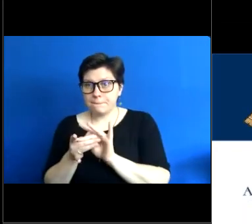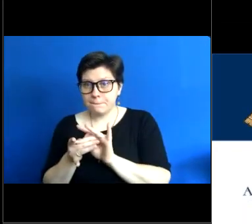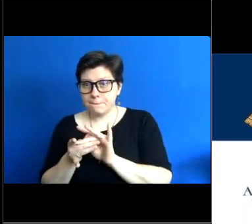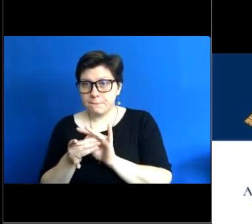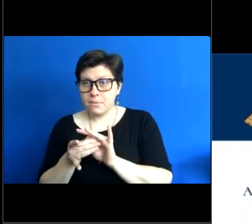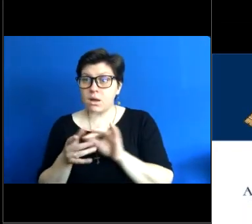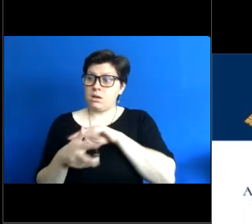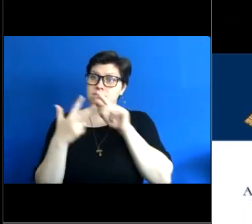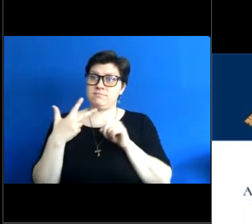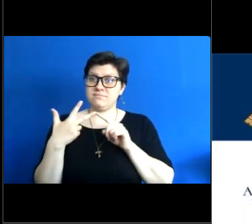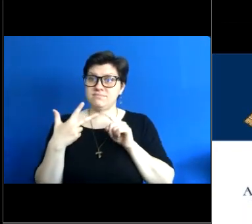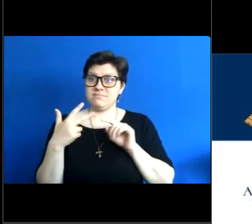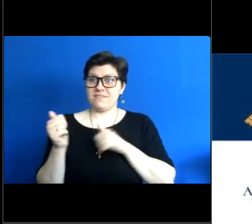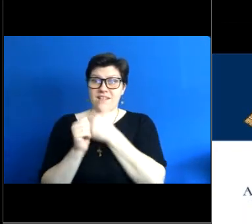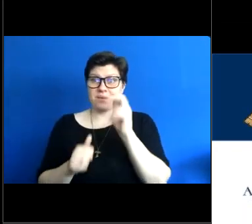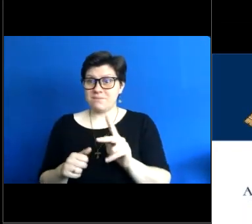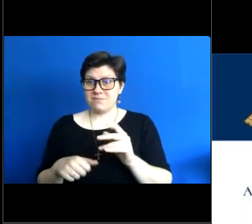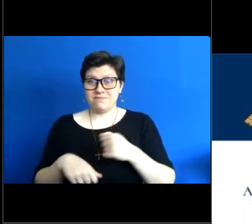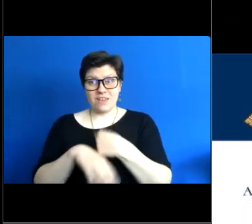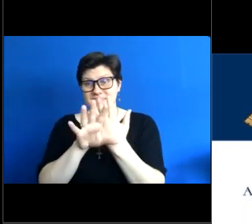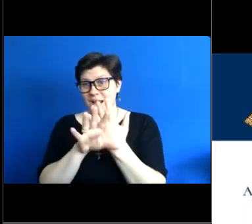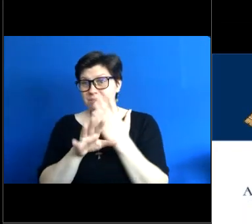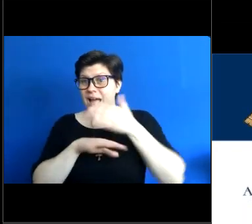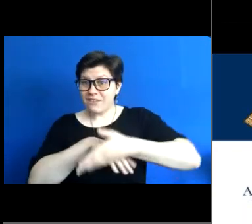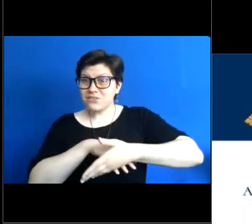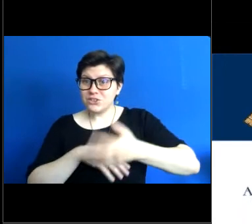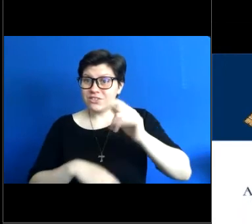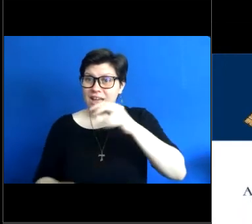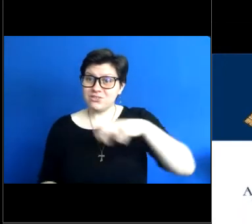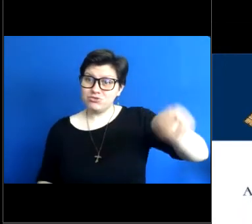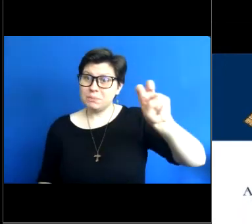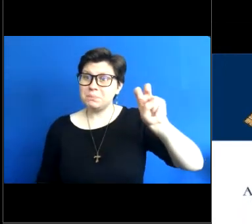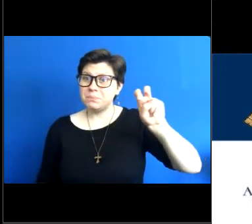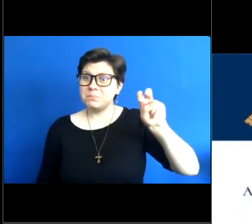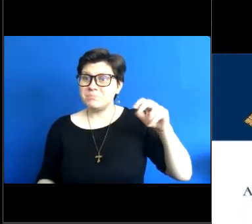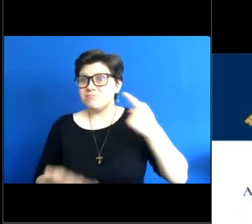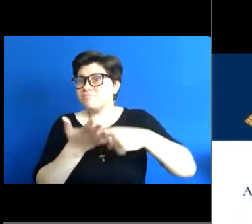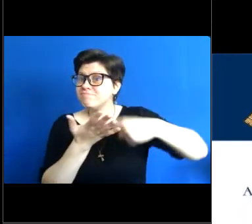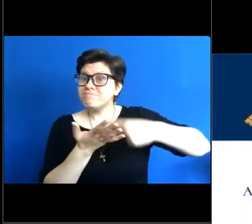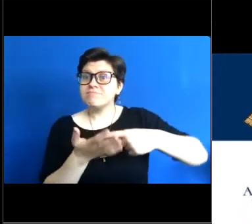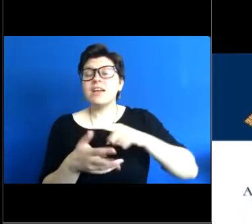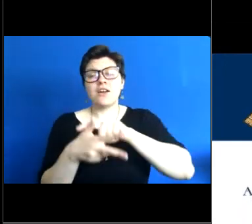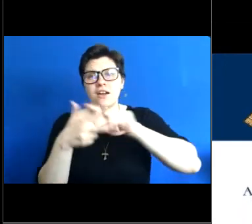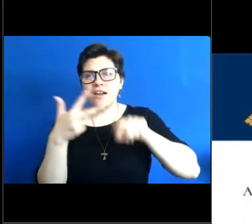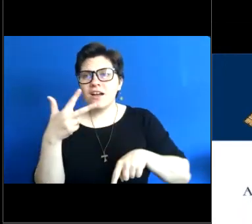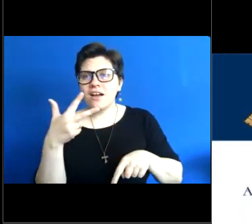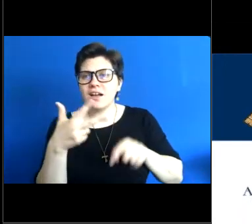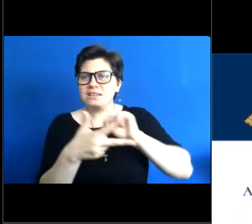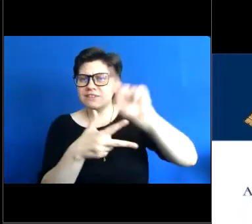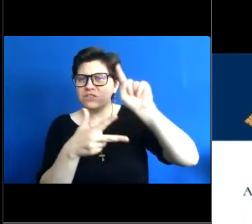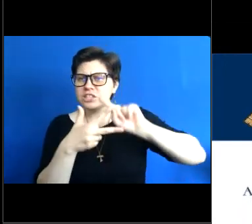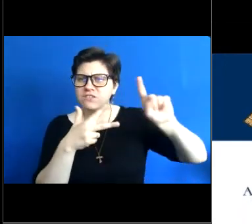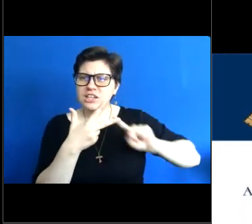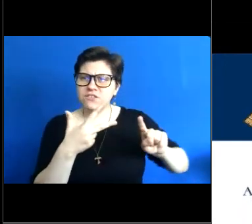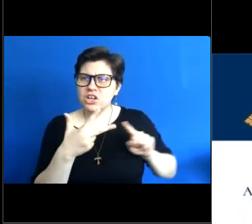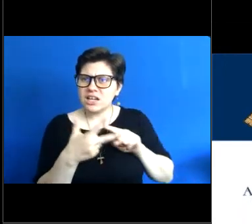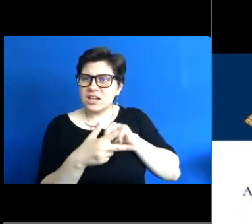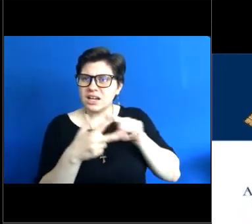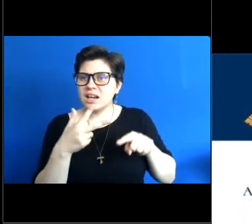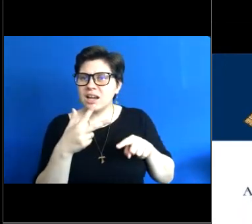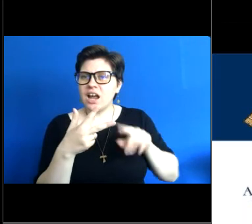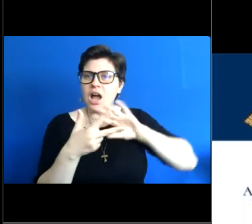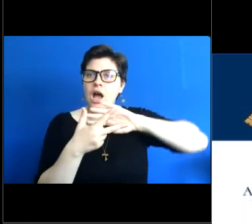a follow-up conversation via FaceTime after the tour. So as you can see, those were three very different pieces, but